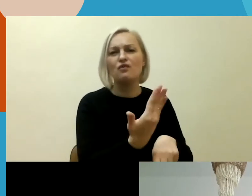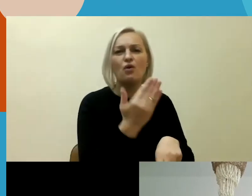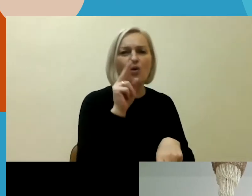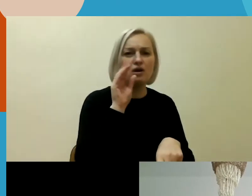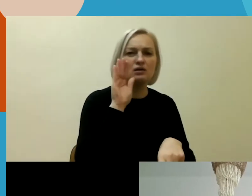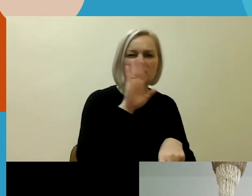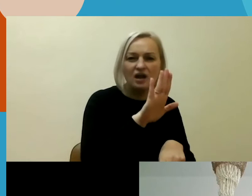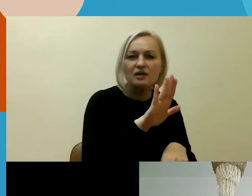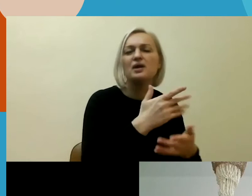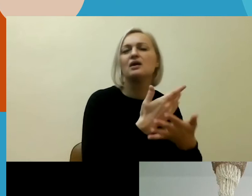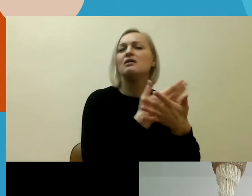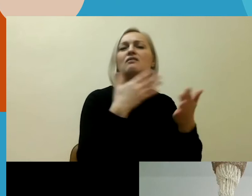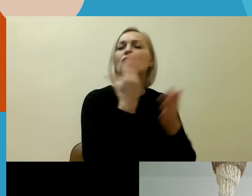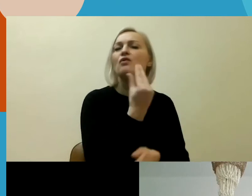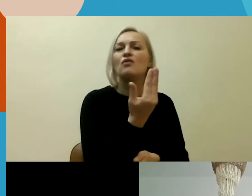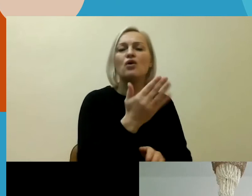we talked about communities